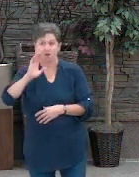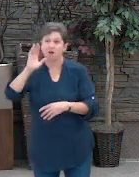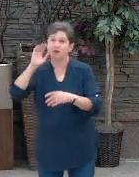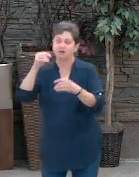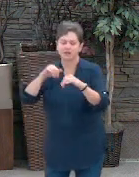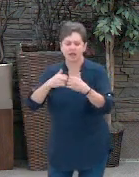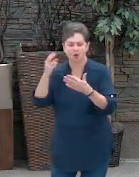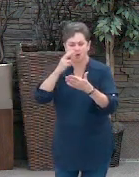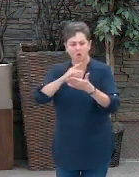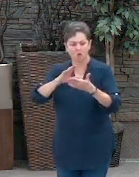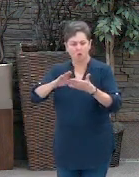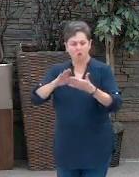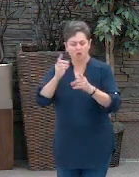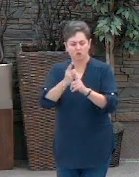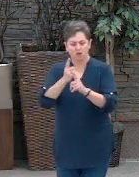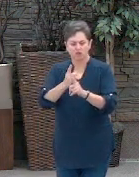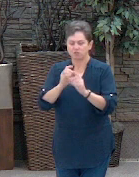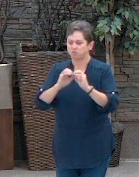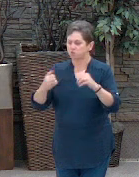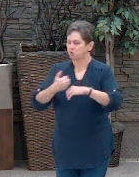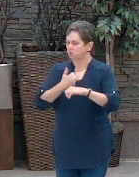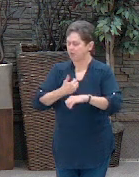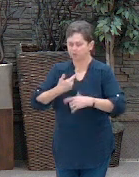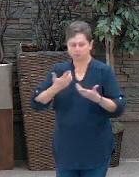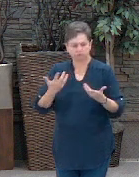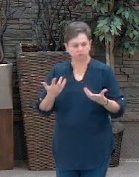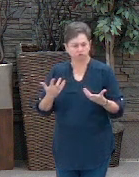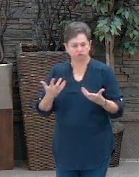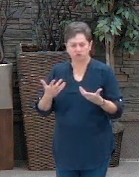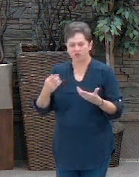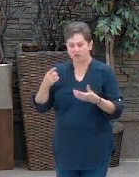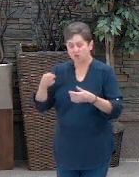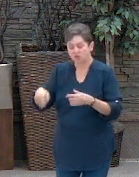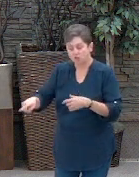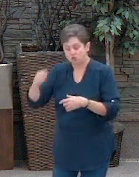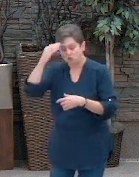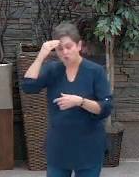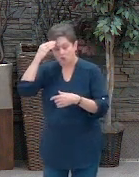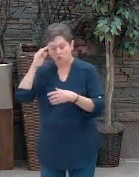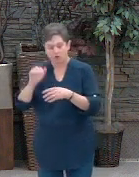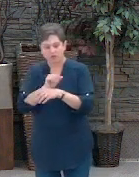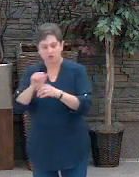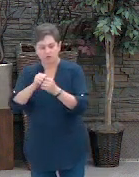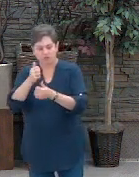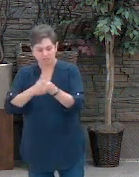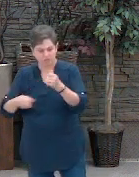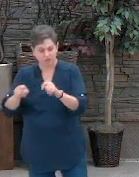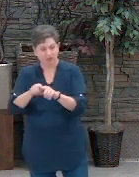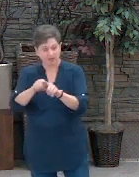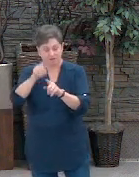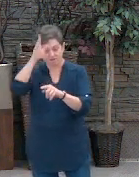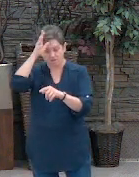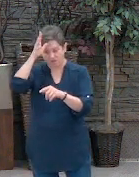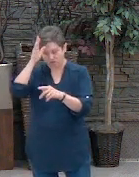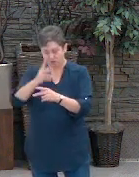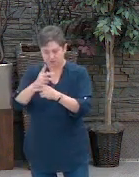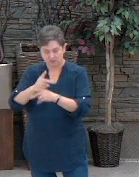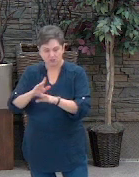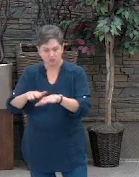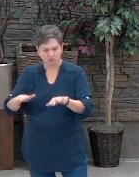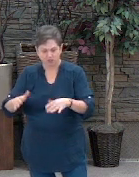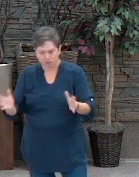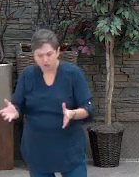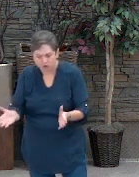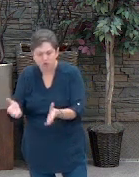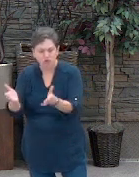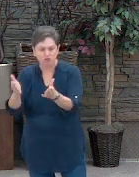holy, righteous, and blameless we were among you who believed. For you know that we dealt with each of you as a father deals with his own children,